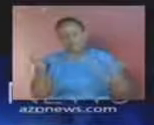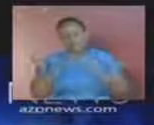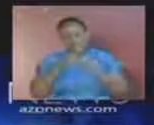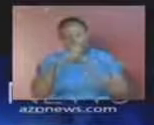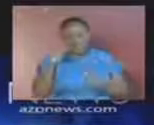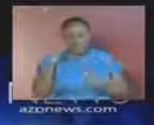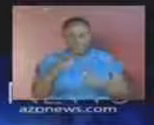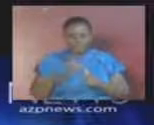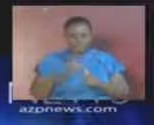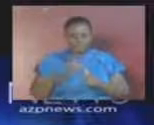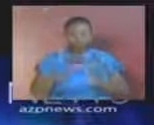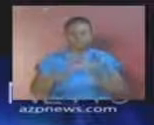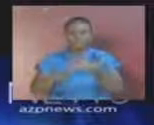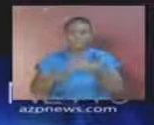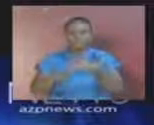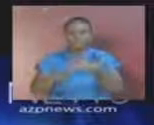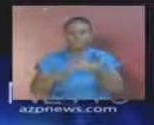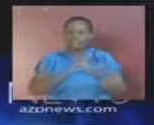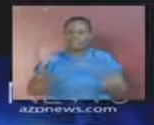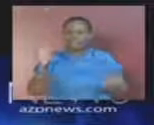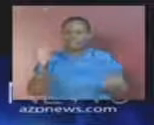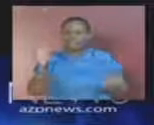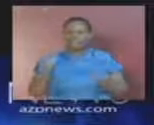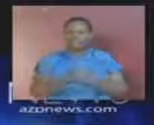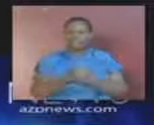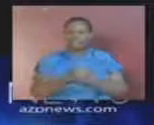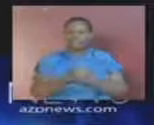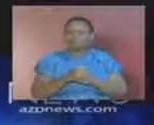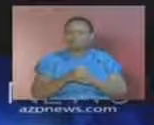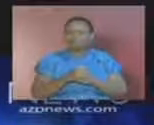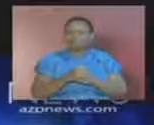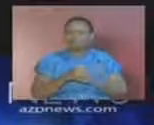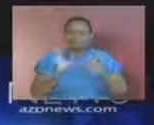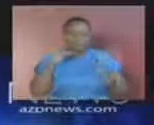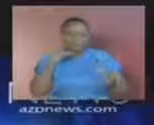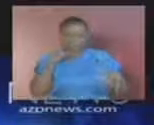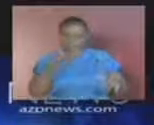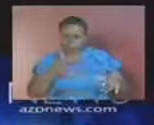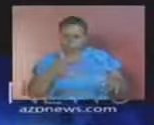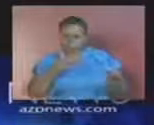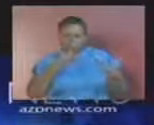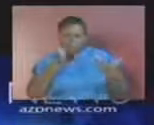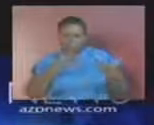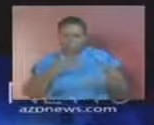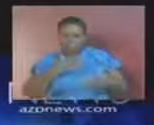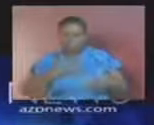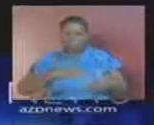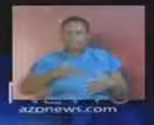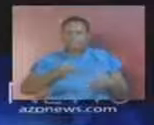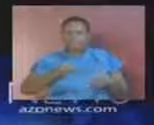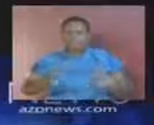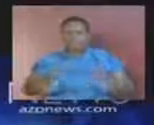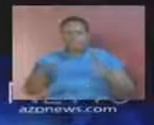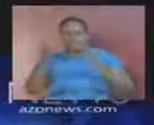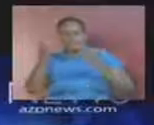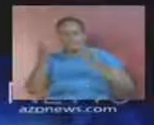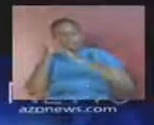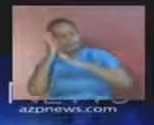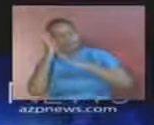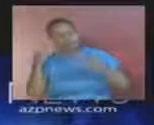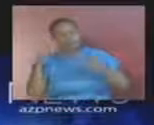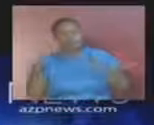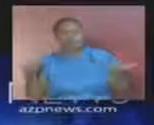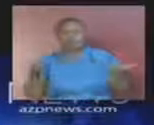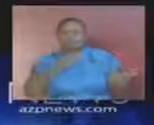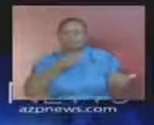actually 75% of that total capacity. Can you give us an idea of the number of beds we now have, and at a rate of 8 patients going in